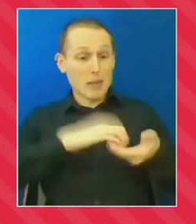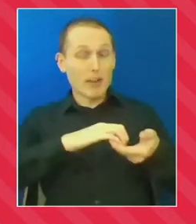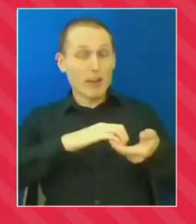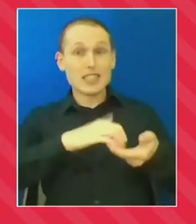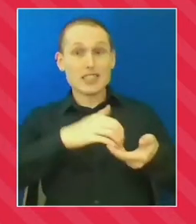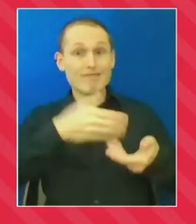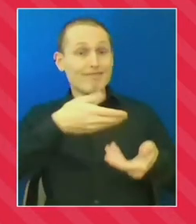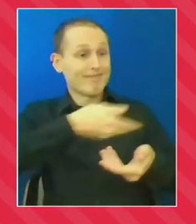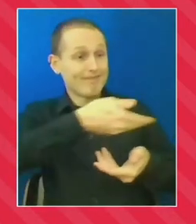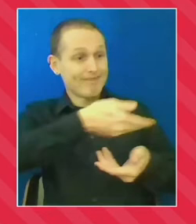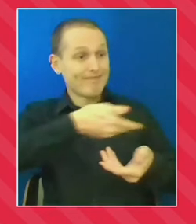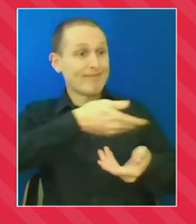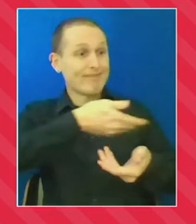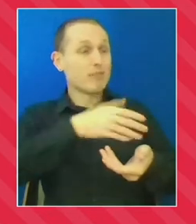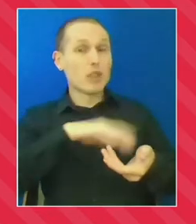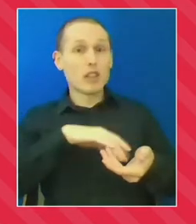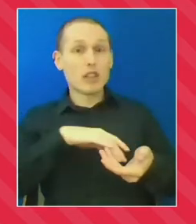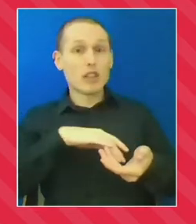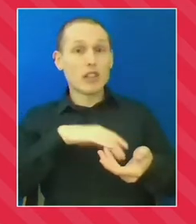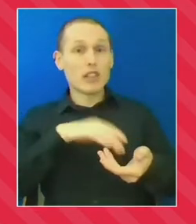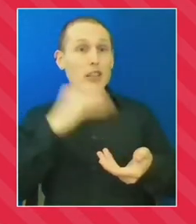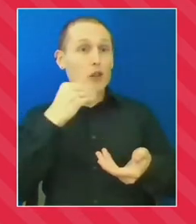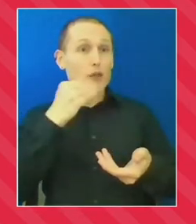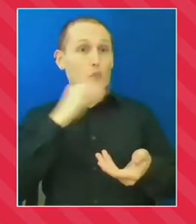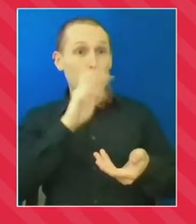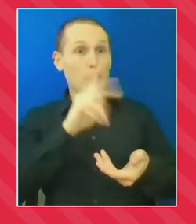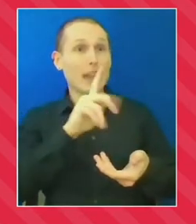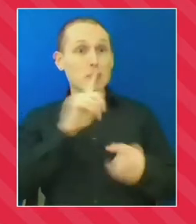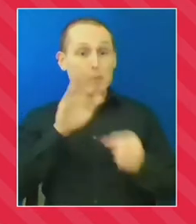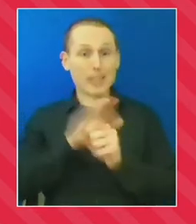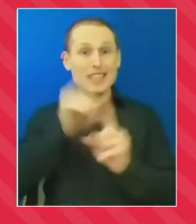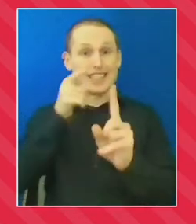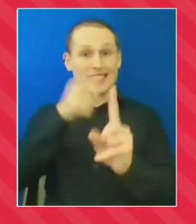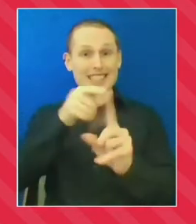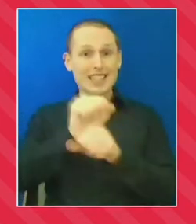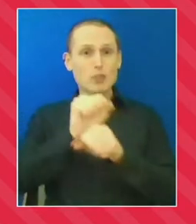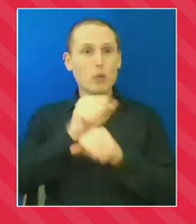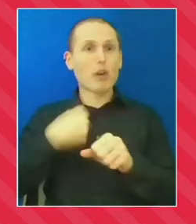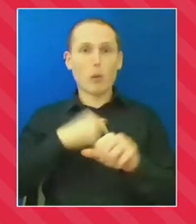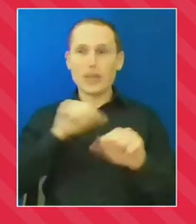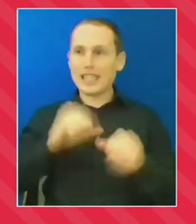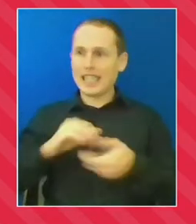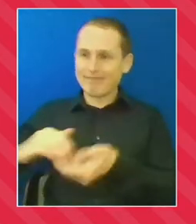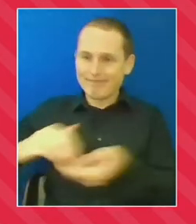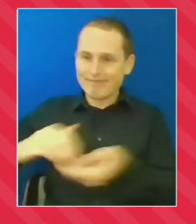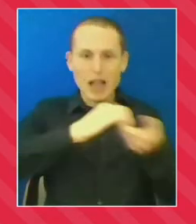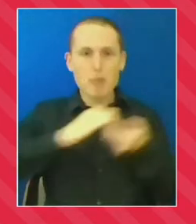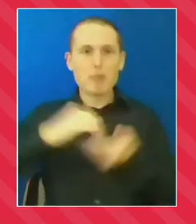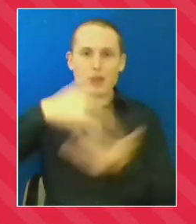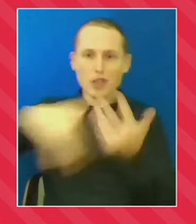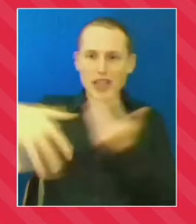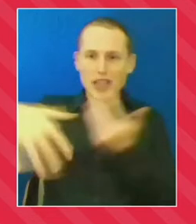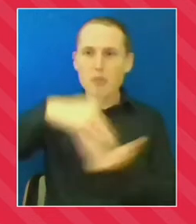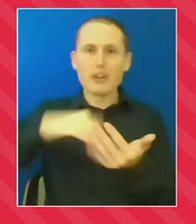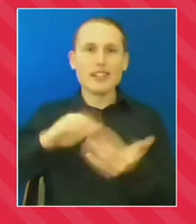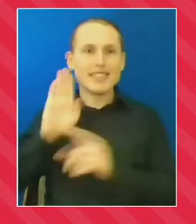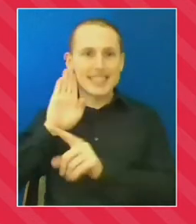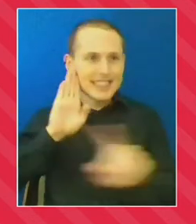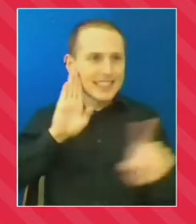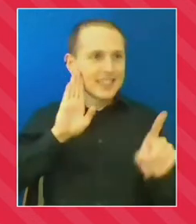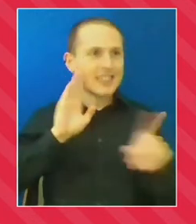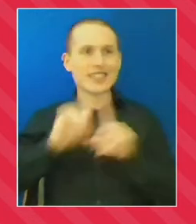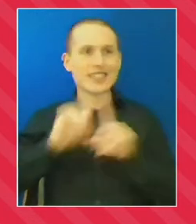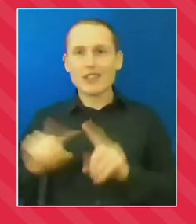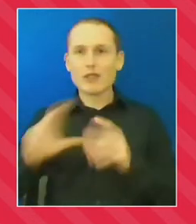organization, food banks that are committed to this work, that we get to work together and collaborate and hear these stories and